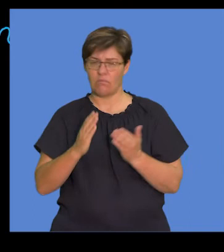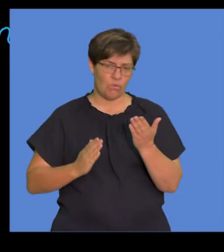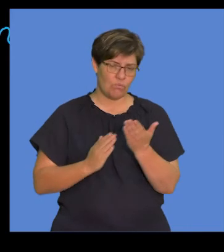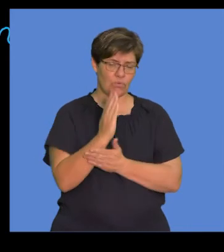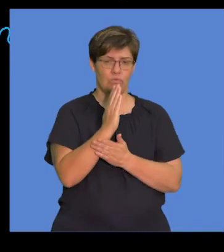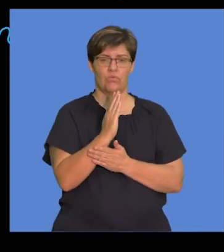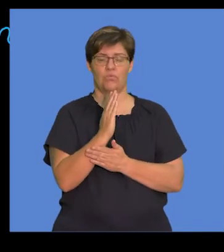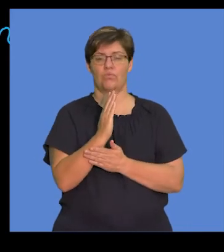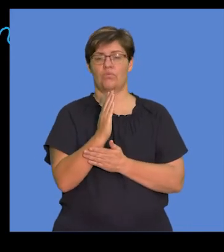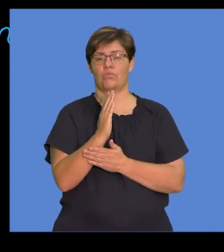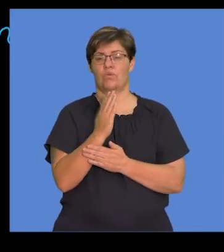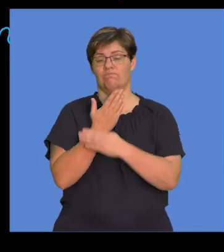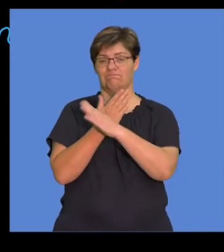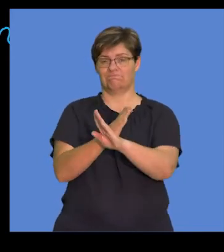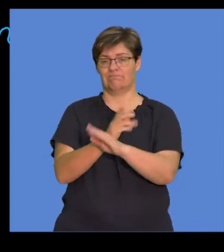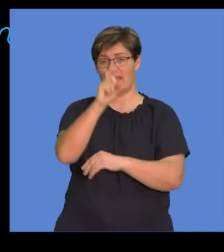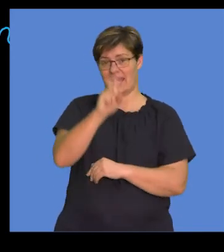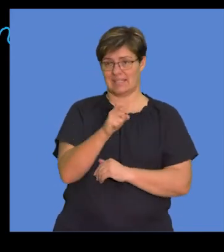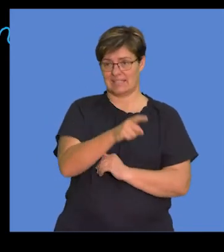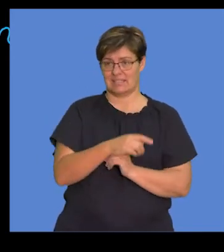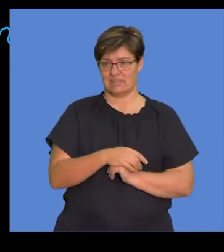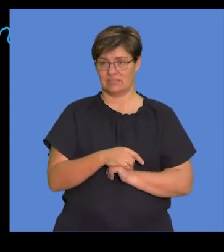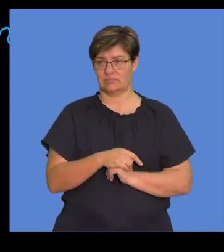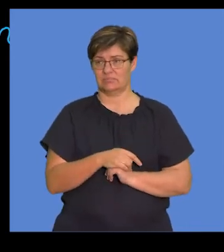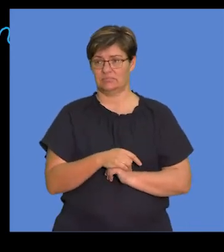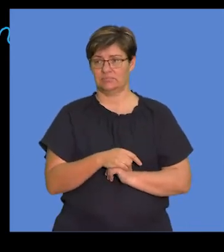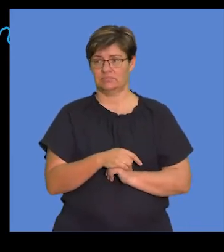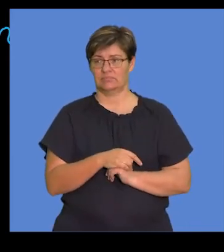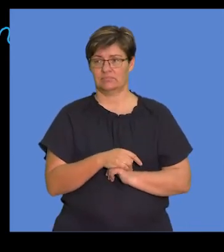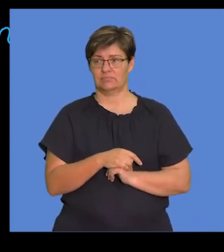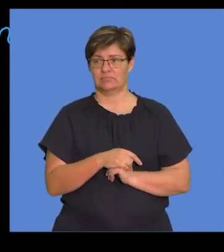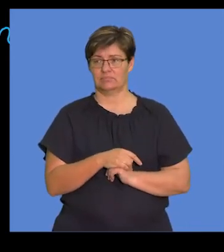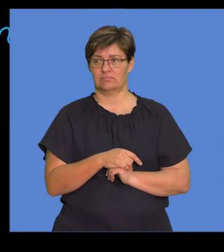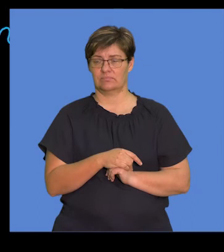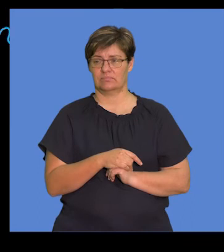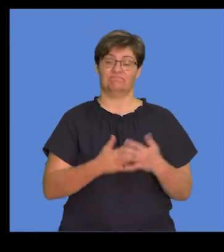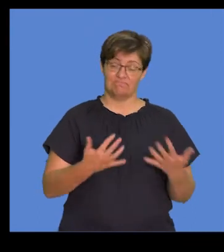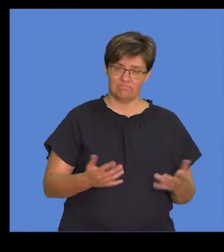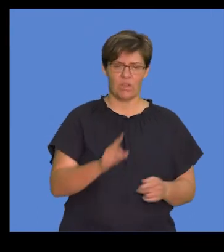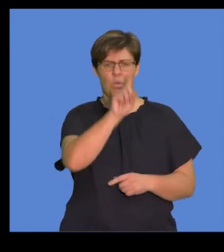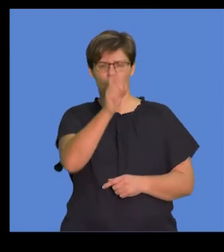resistor X. Okay, we want the current that passes through resistor X, right?